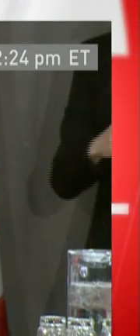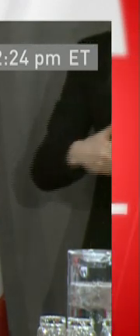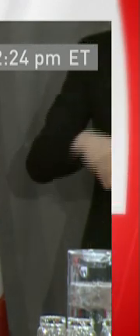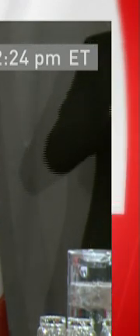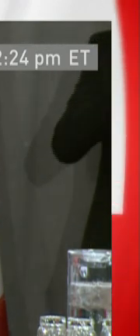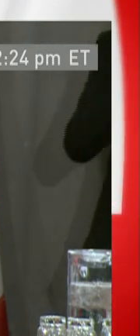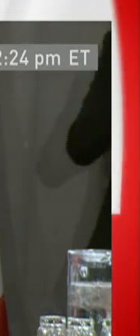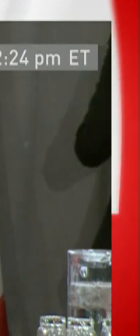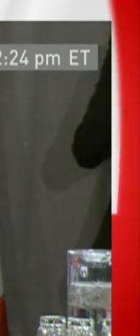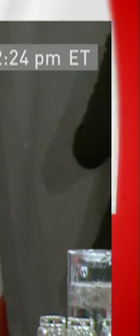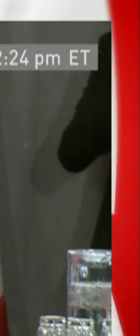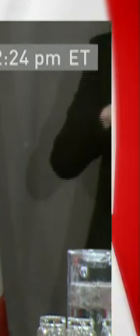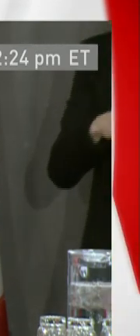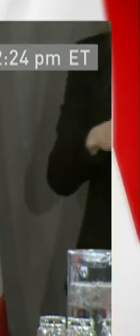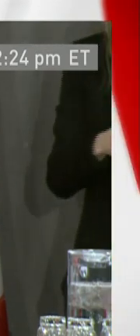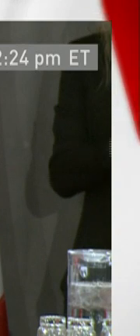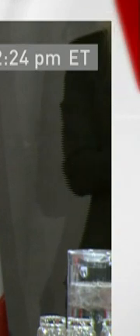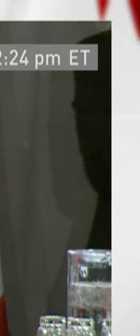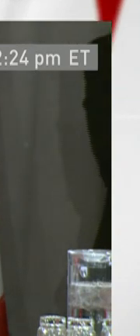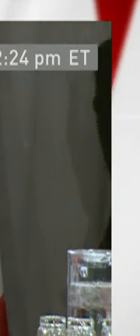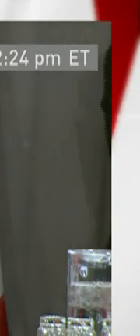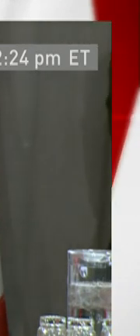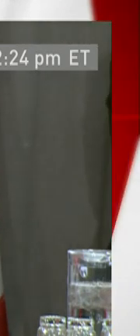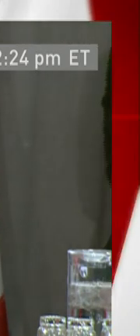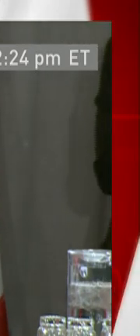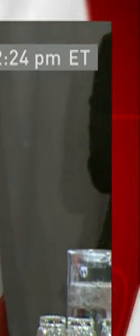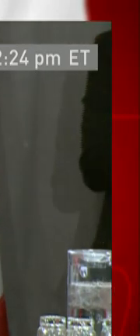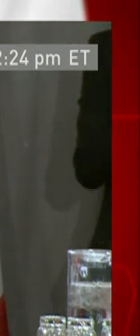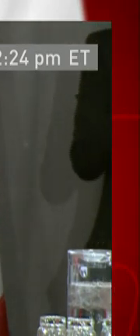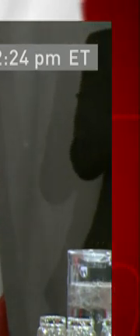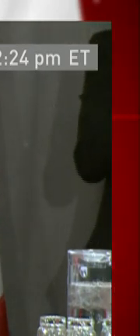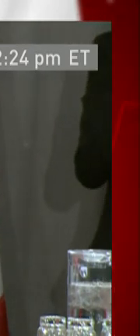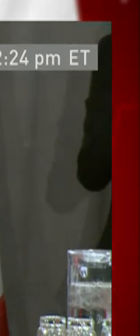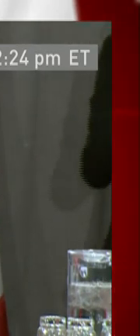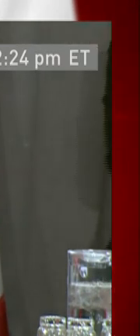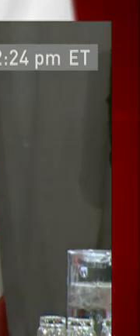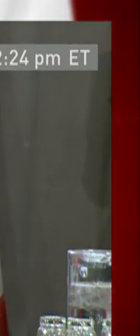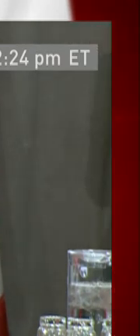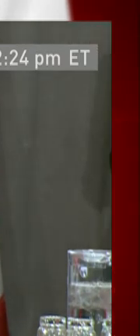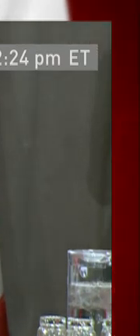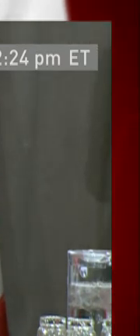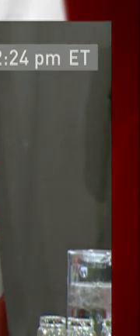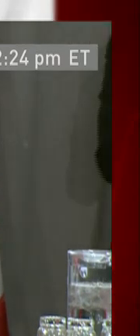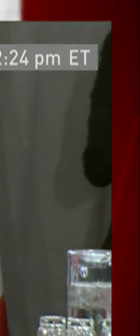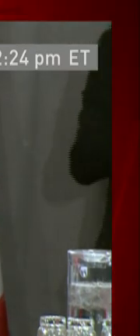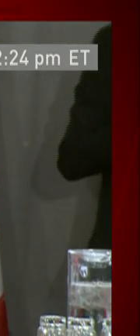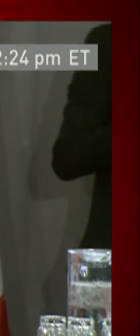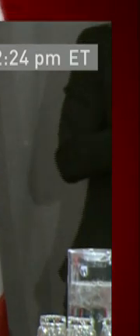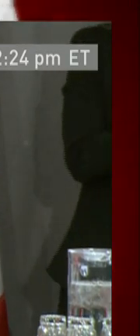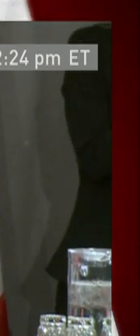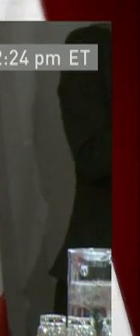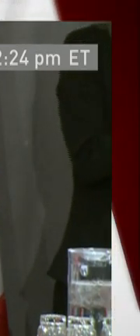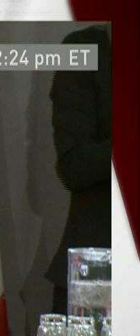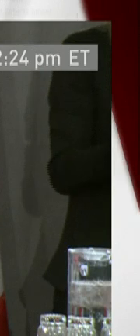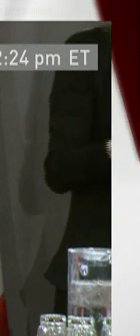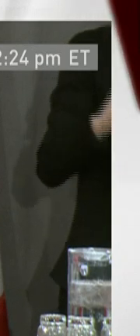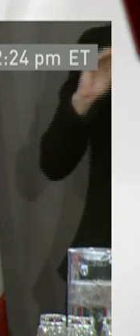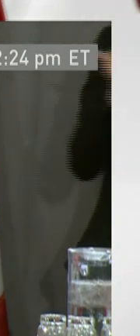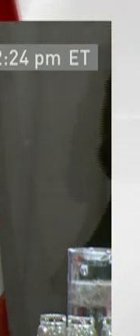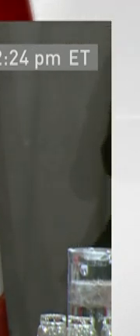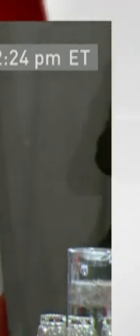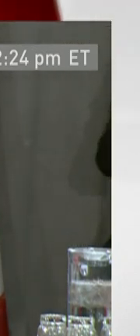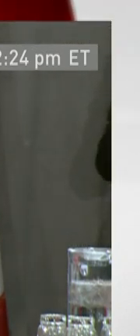Those are in a strong fiscal position. So all those things make a really big difference to how we will recover